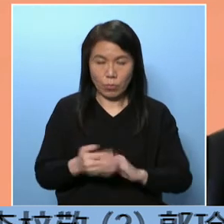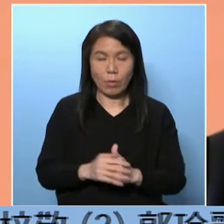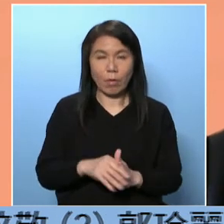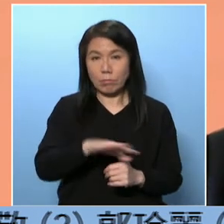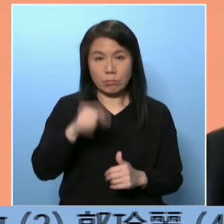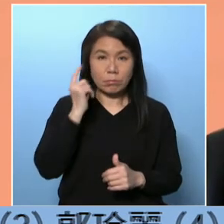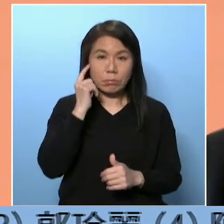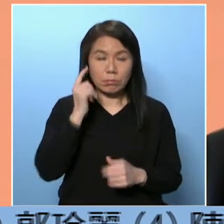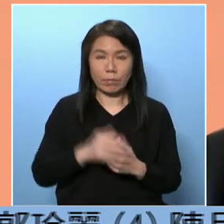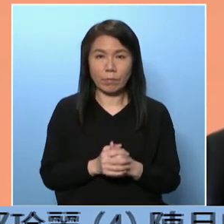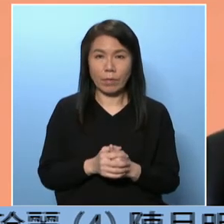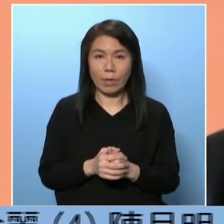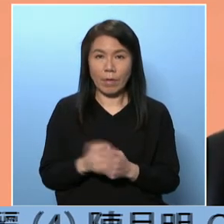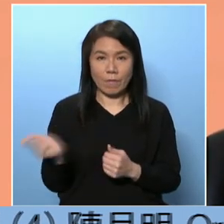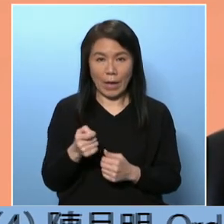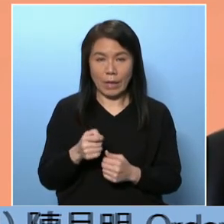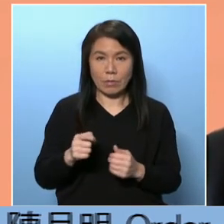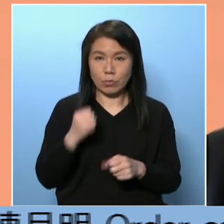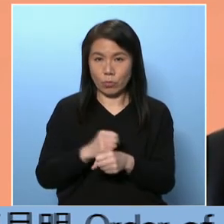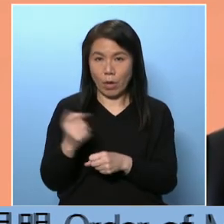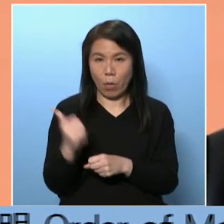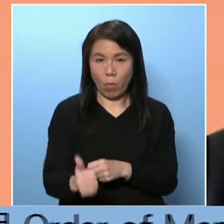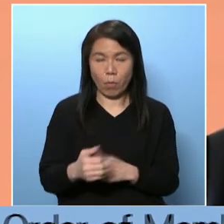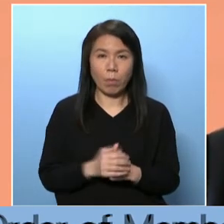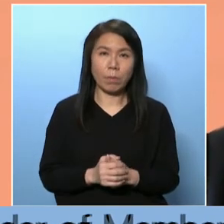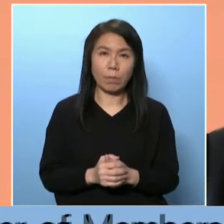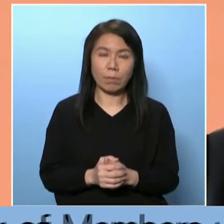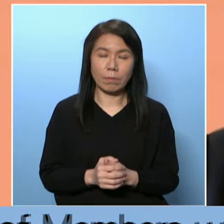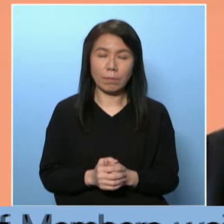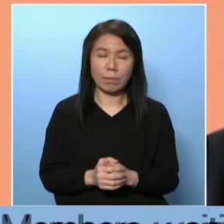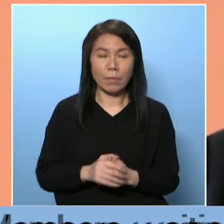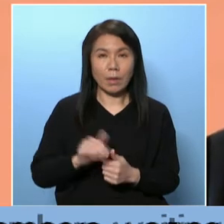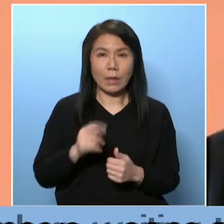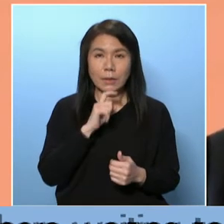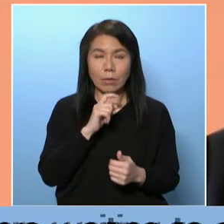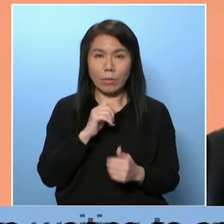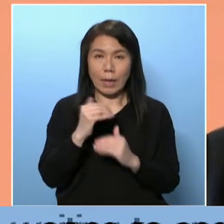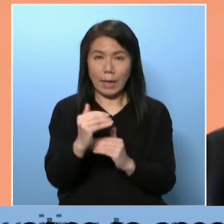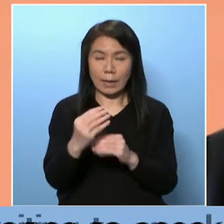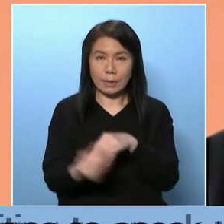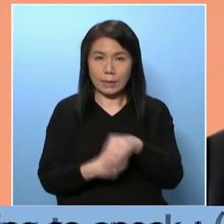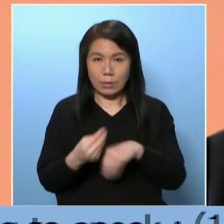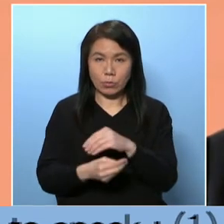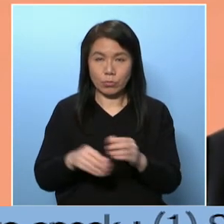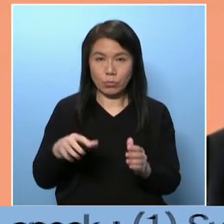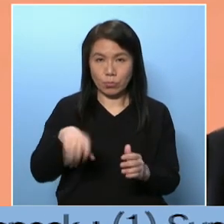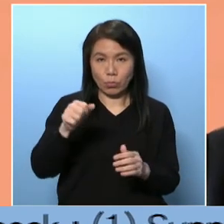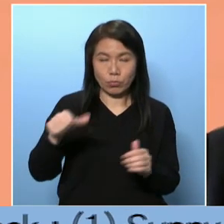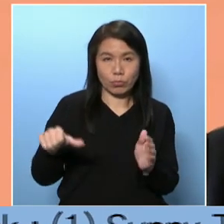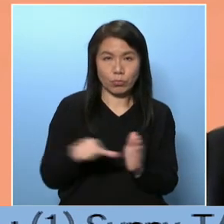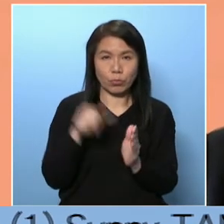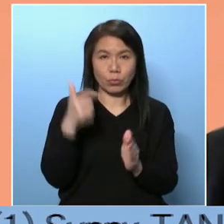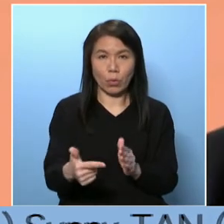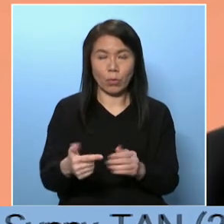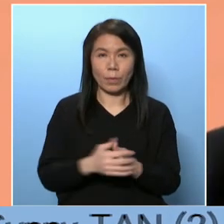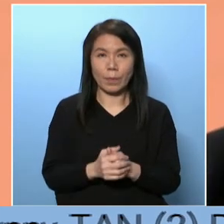fleet to fight the pandemic, so that we'd be able to act promptly and efficiently. And then in the end, the limited resources